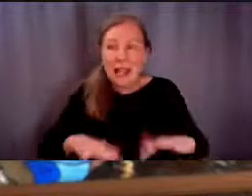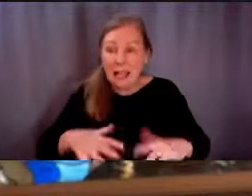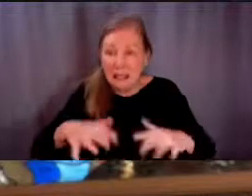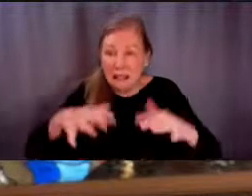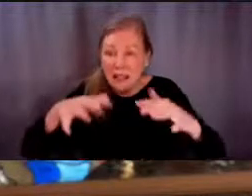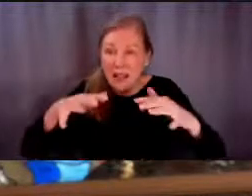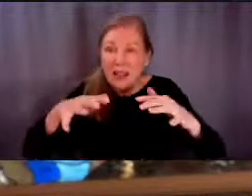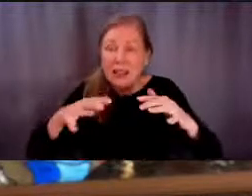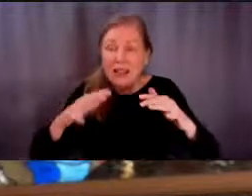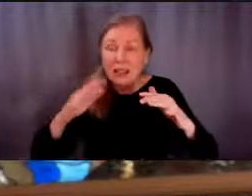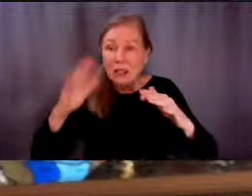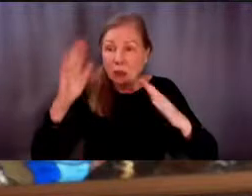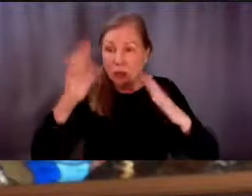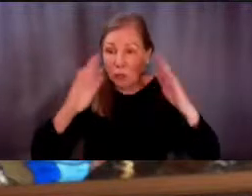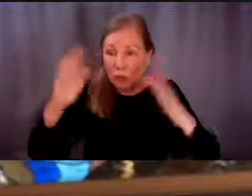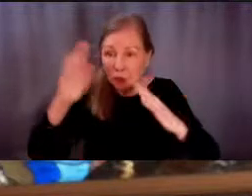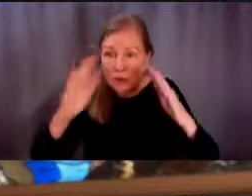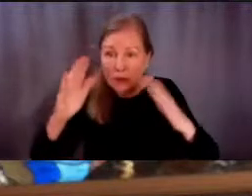experiencing in life.